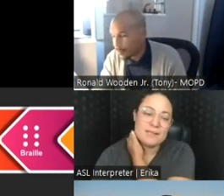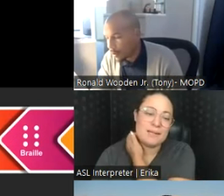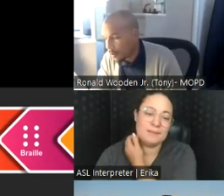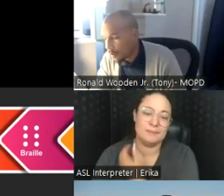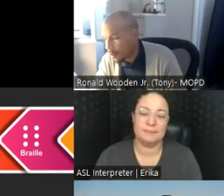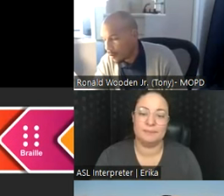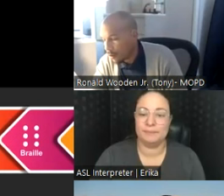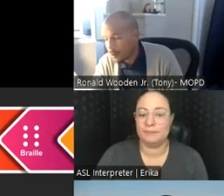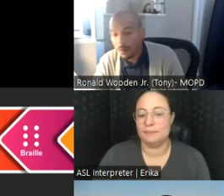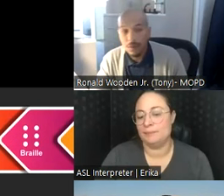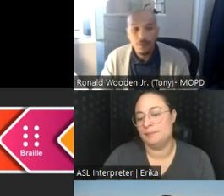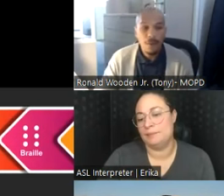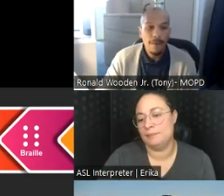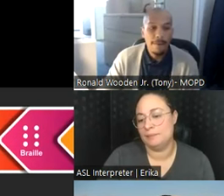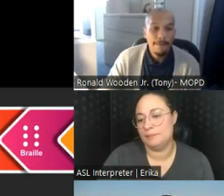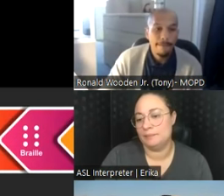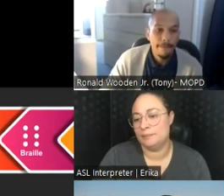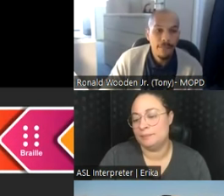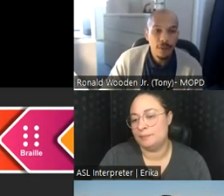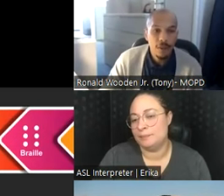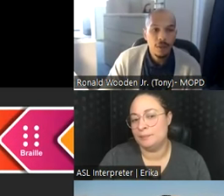Next slide.